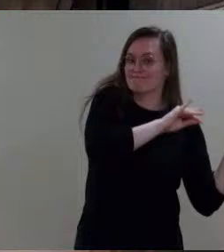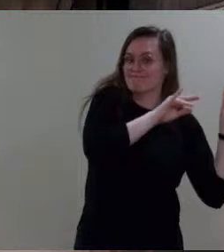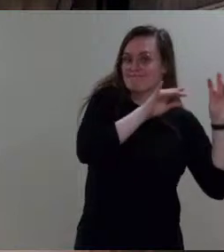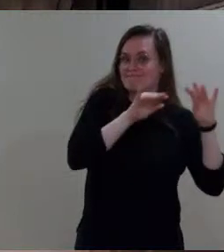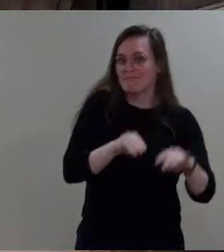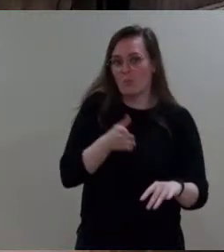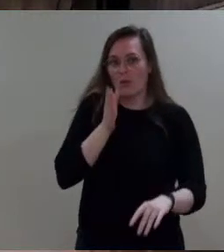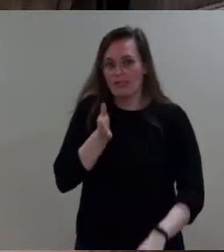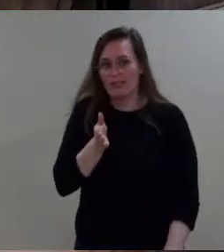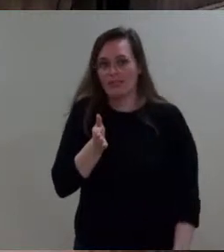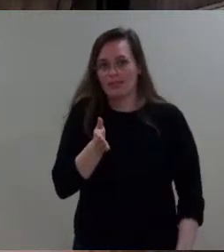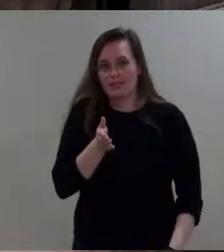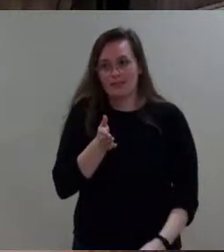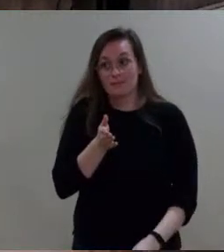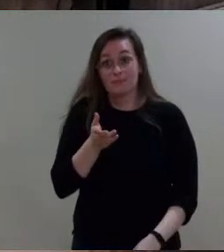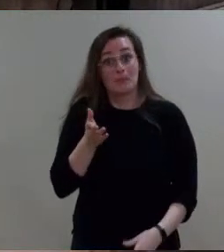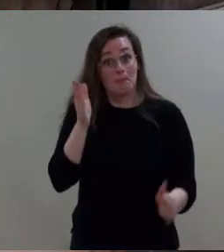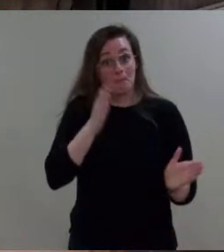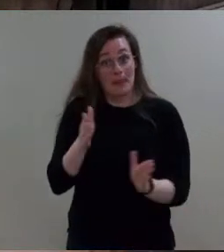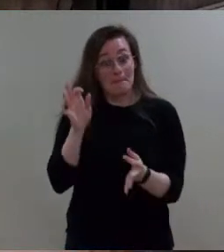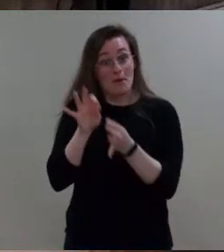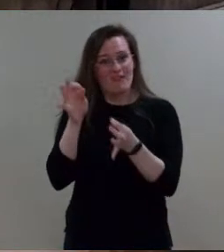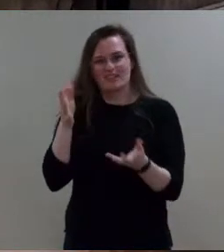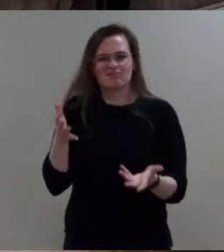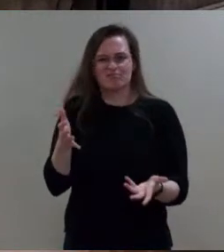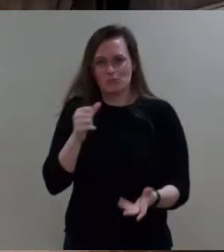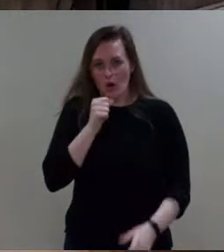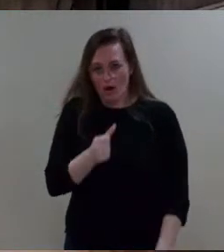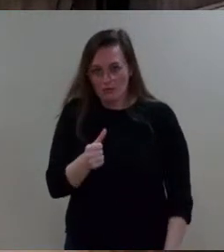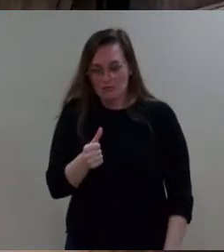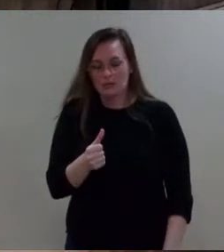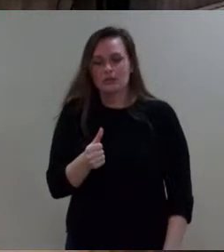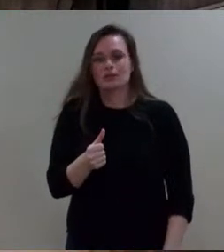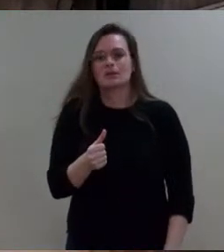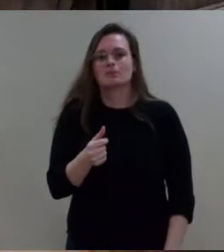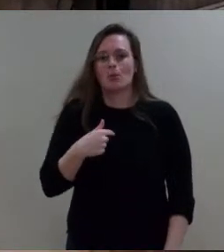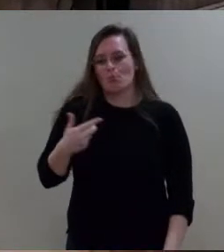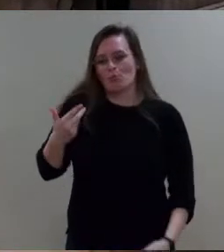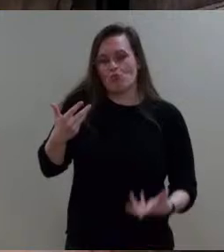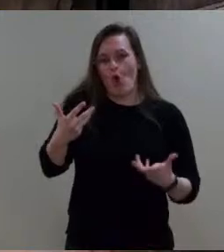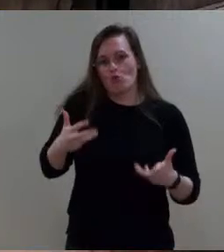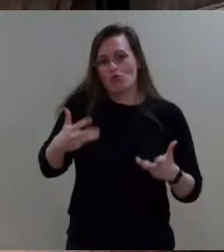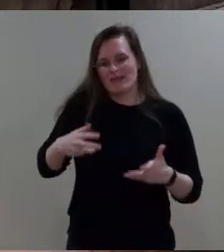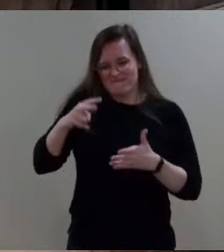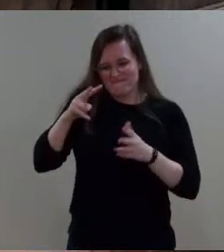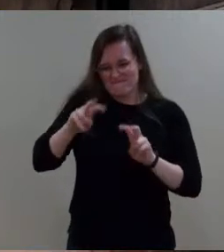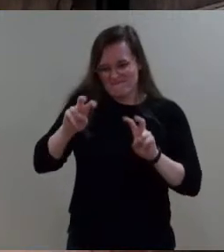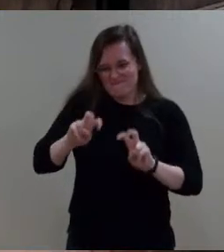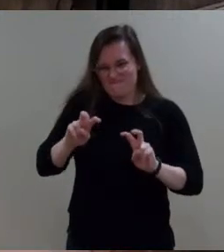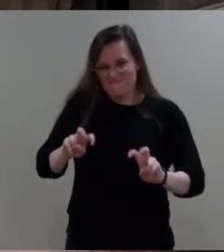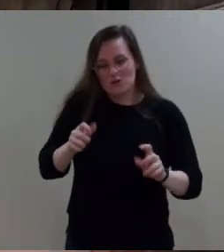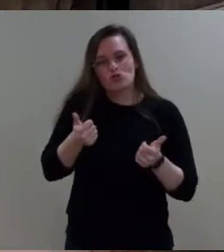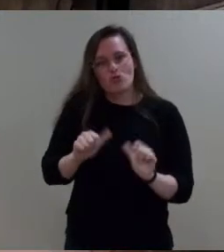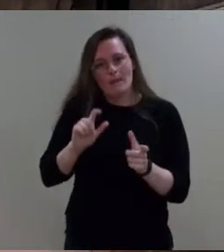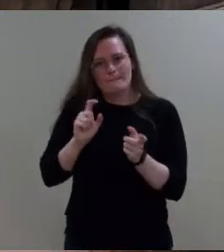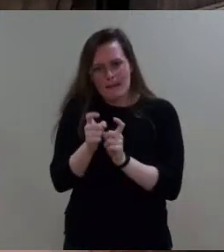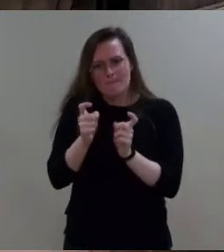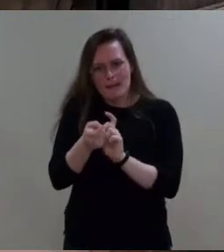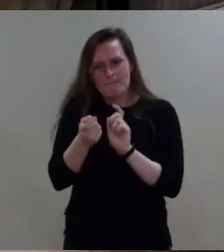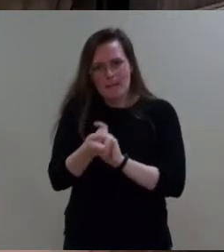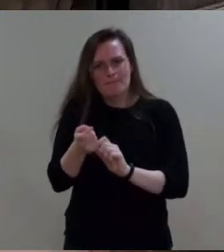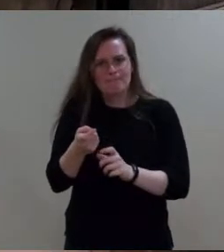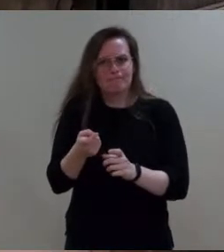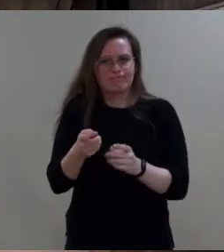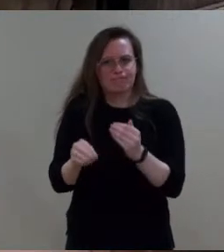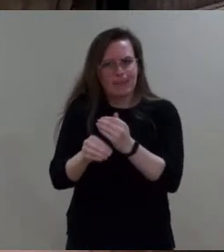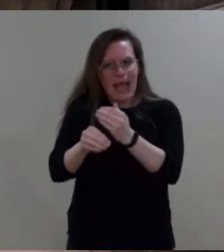it also is, there's a number of pieces that we have looked at to try and meet our capital needs in the future. And one we addressed,